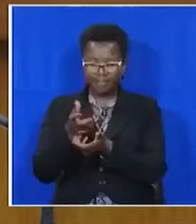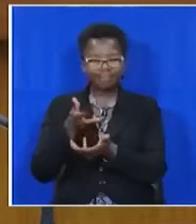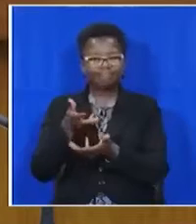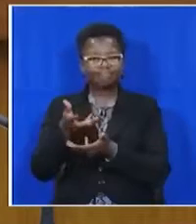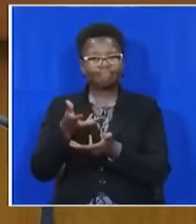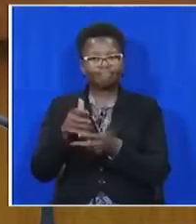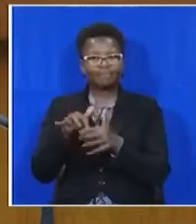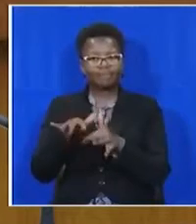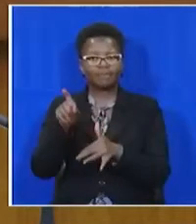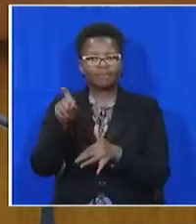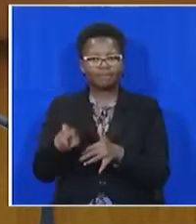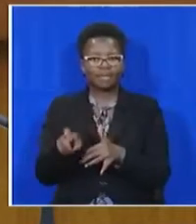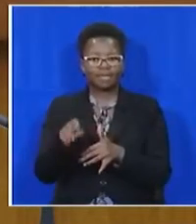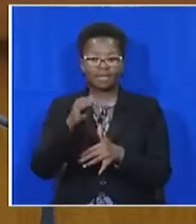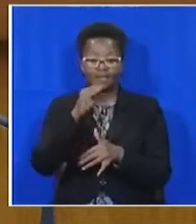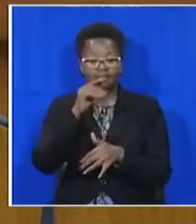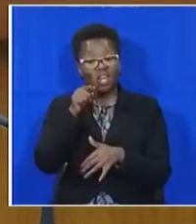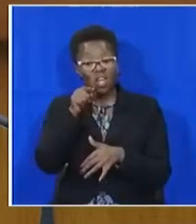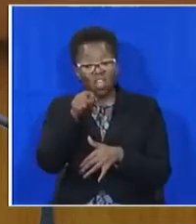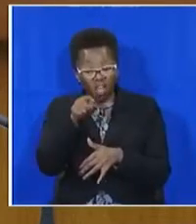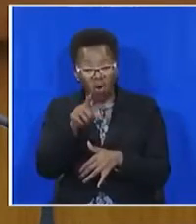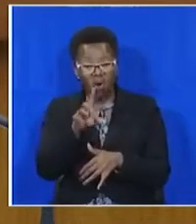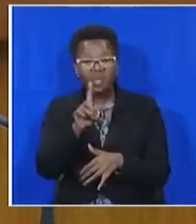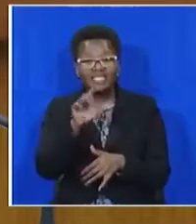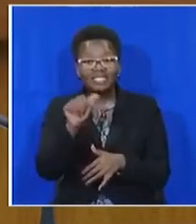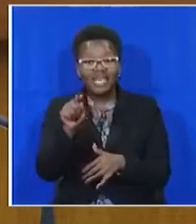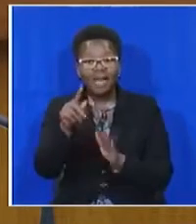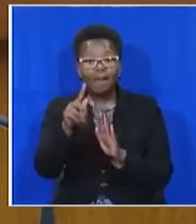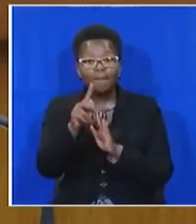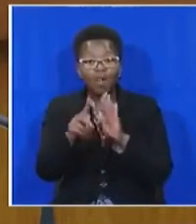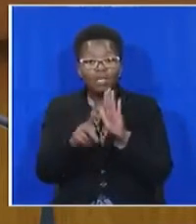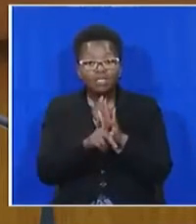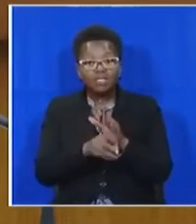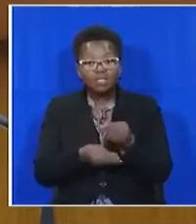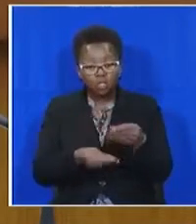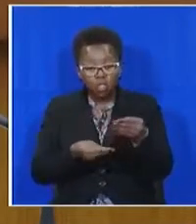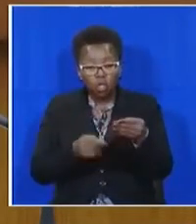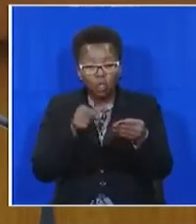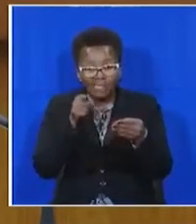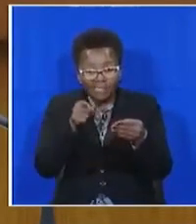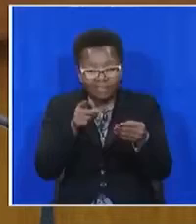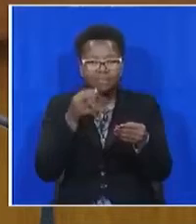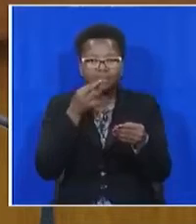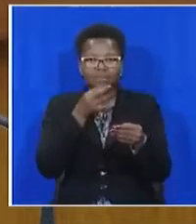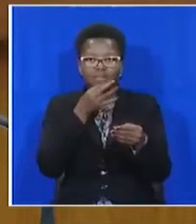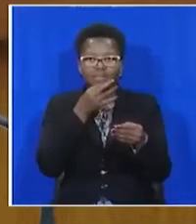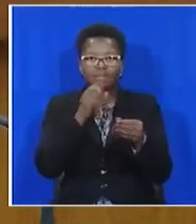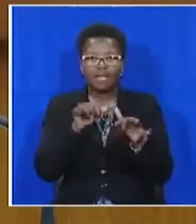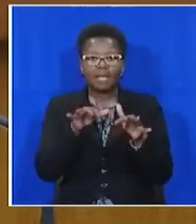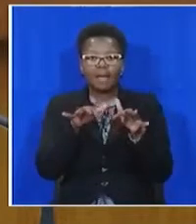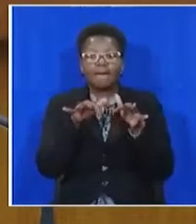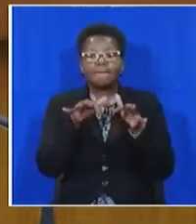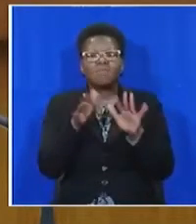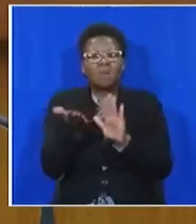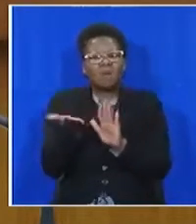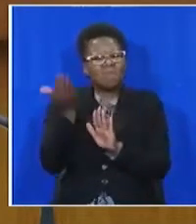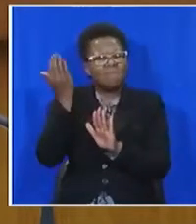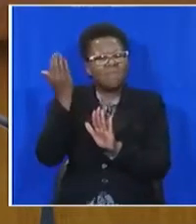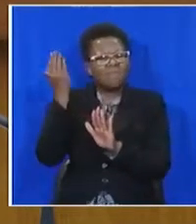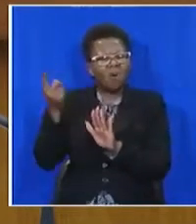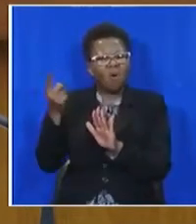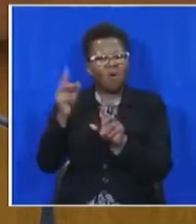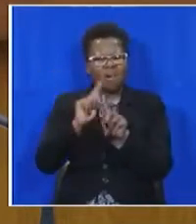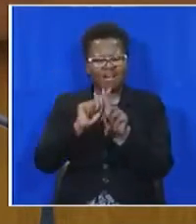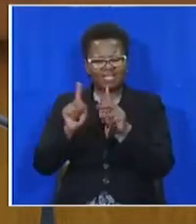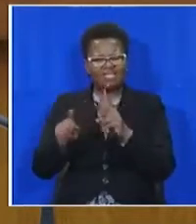your own DA, in your own policy documents, you talk about the people in former homelands who must then